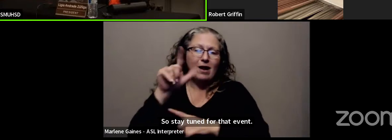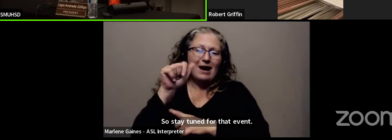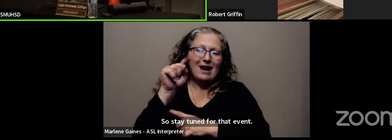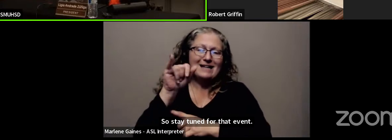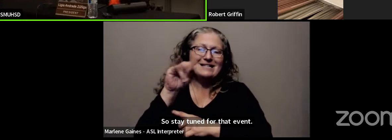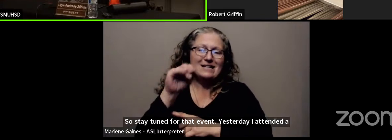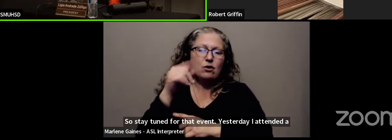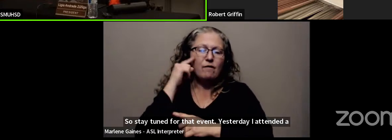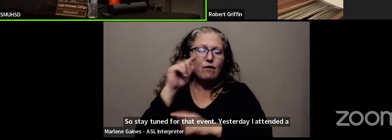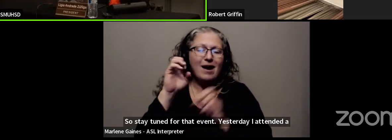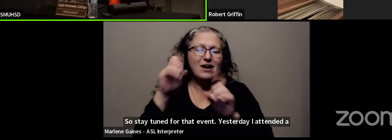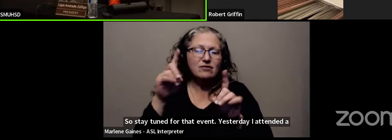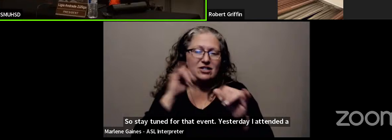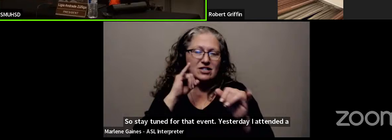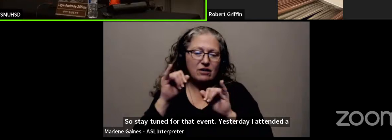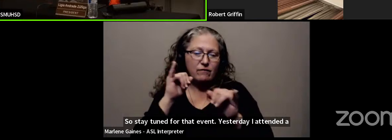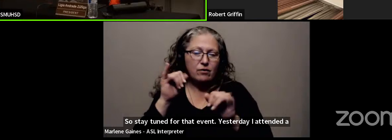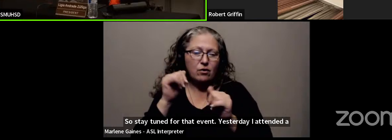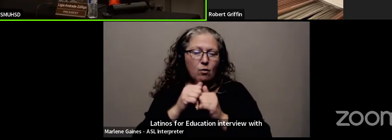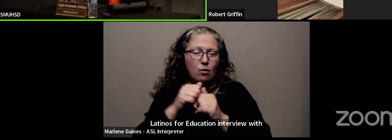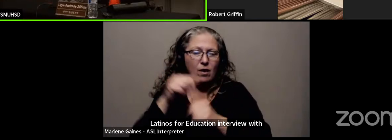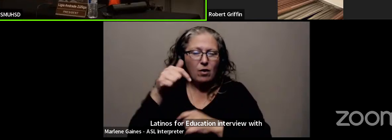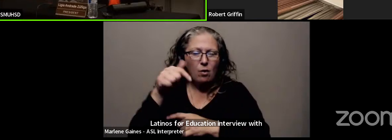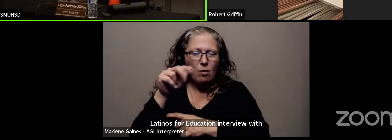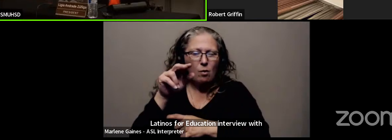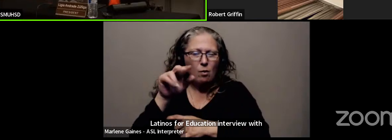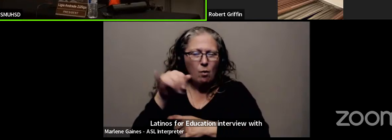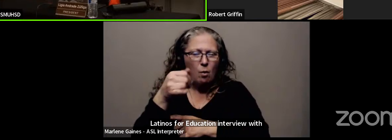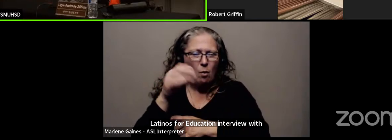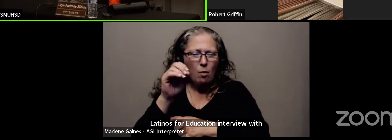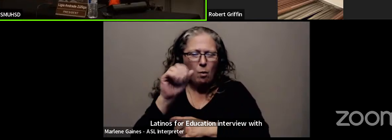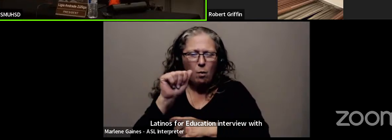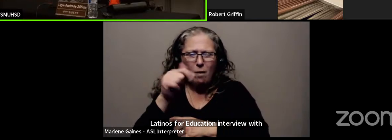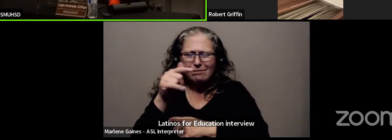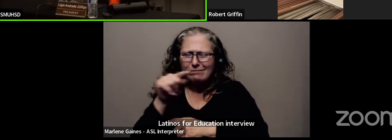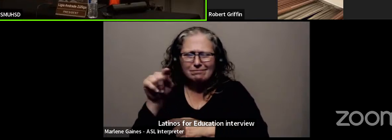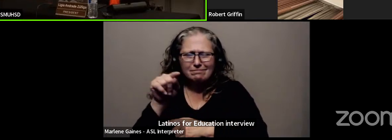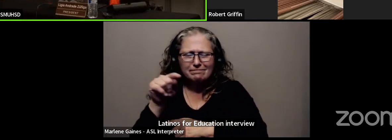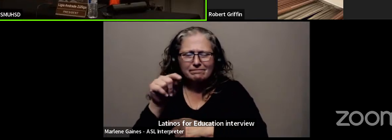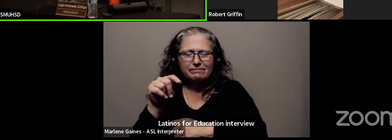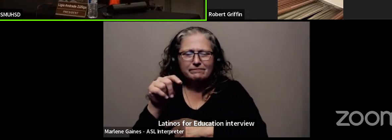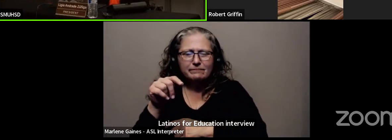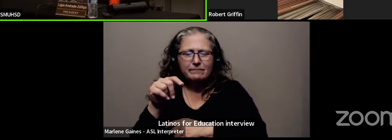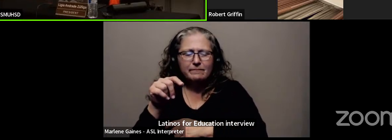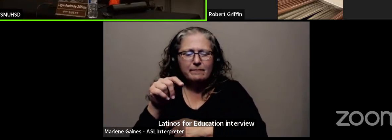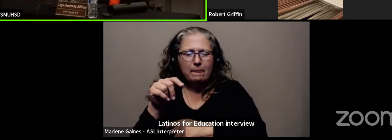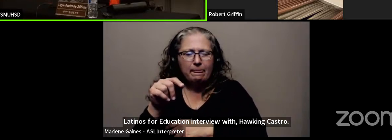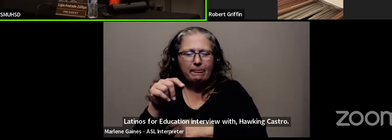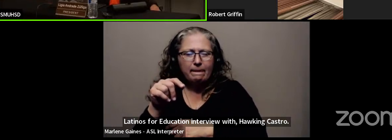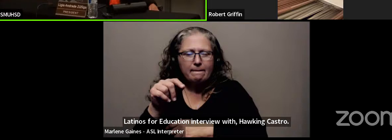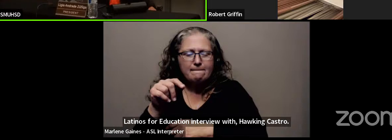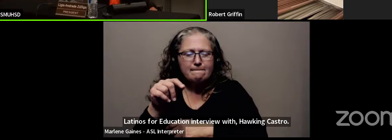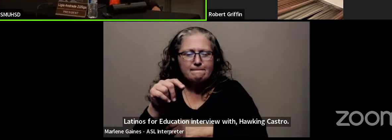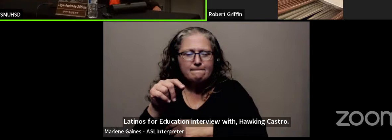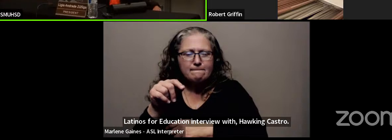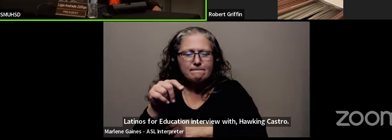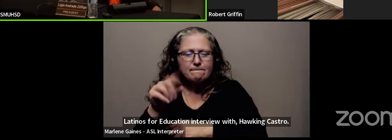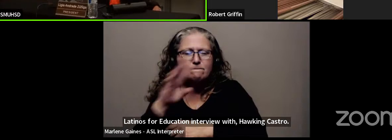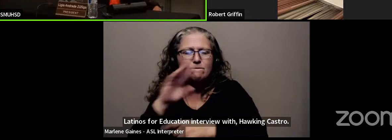Education interview with Joaquin Castro. It was talking about our